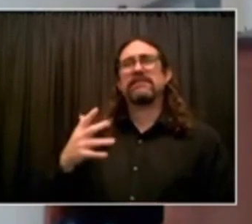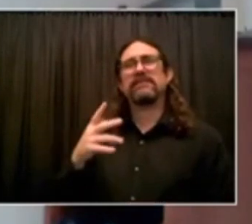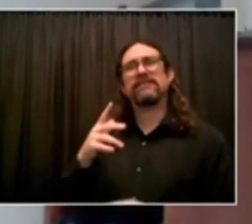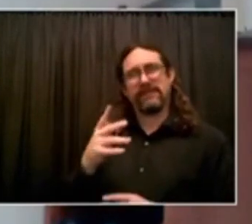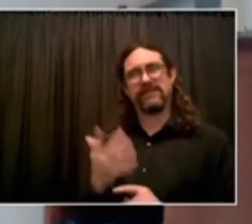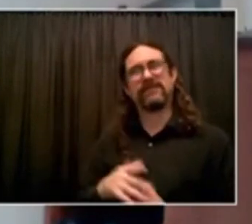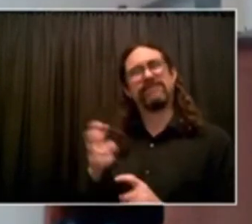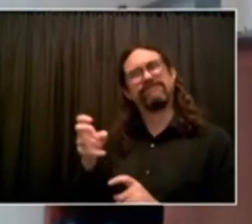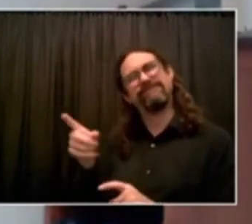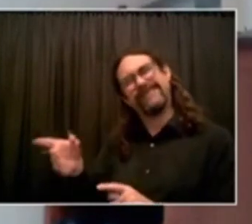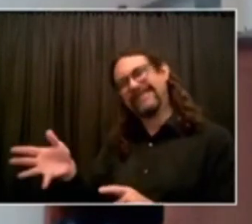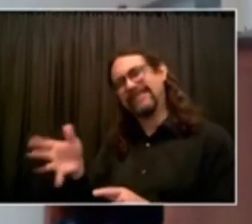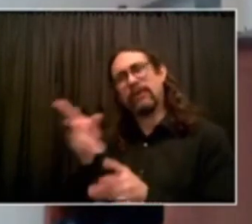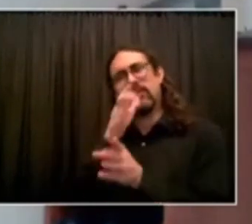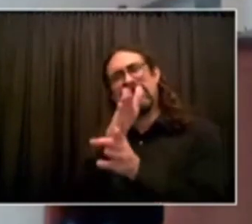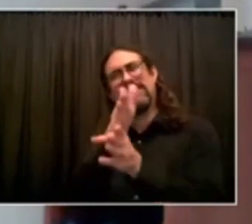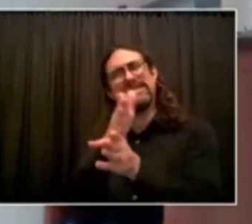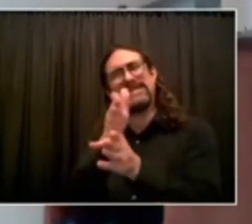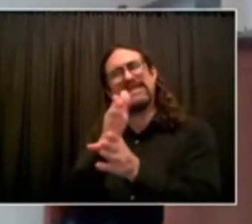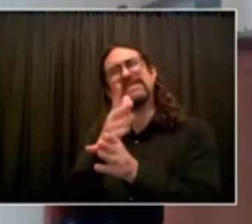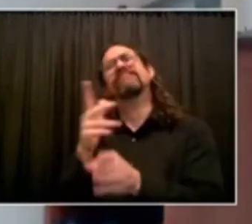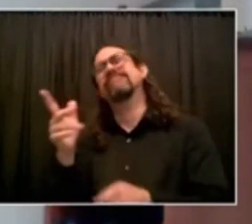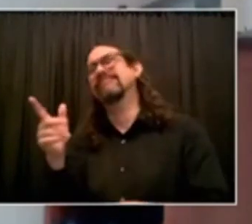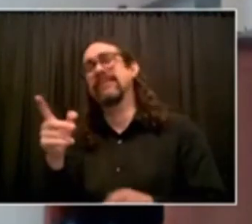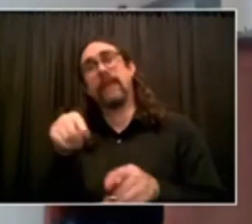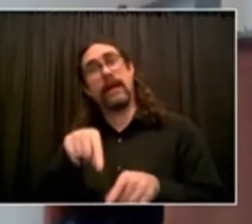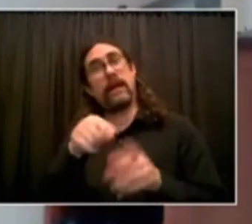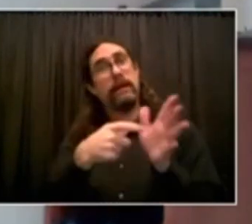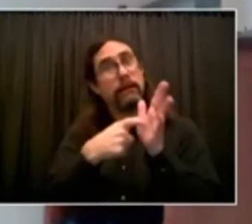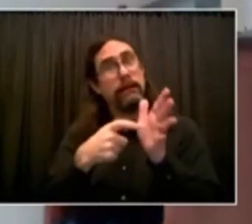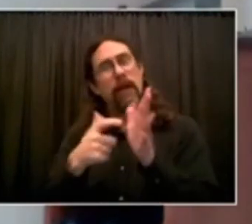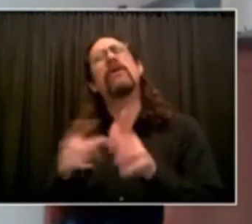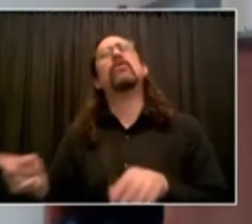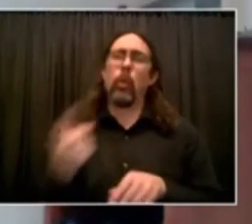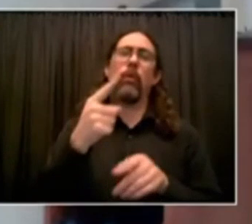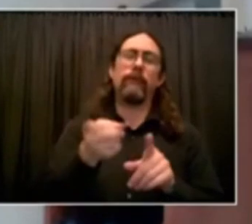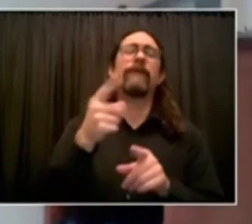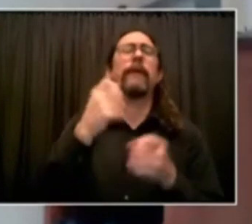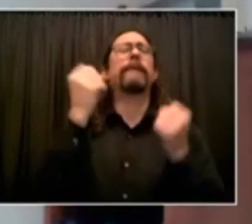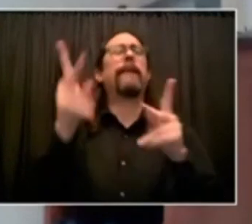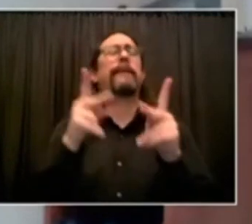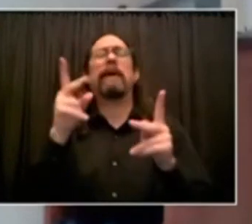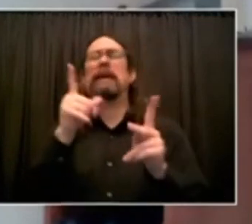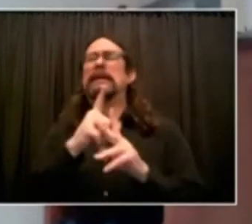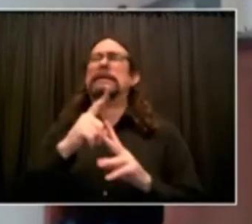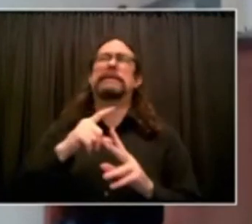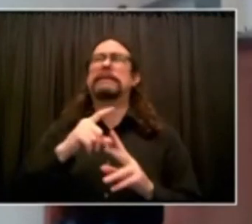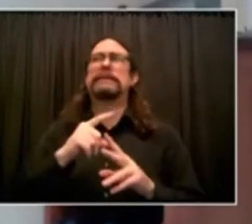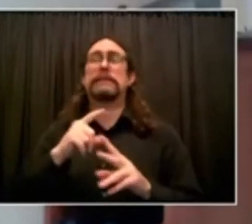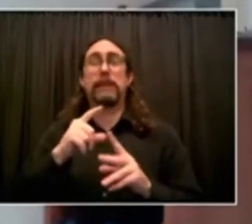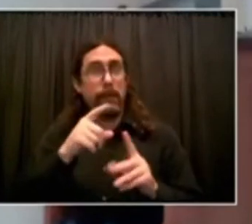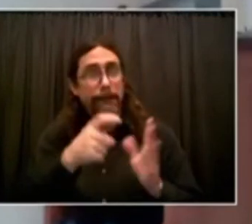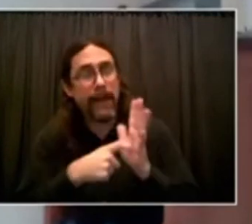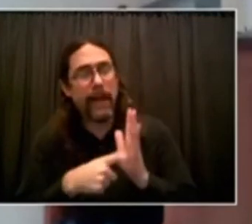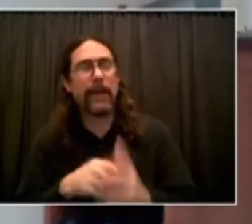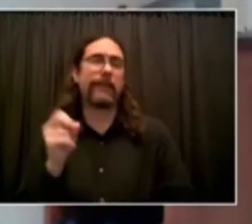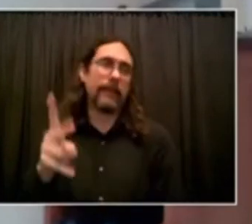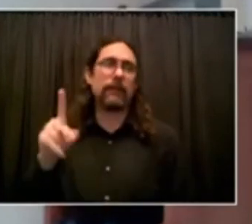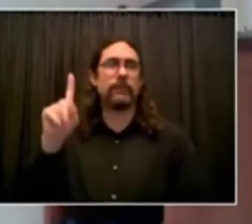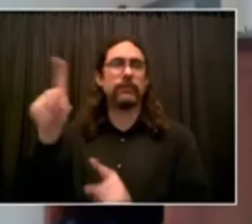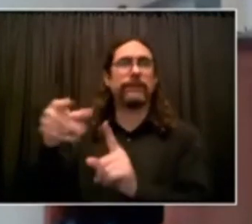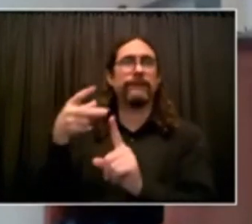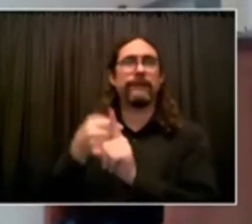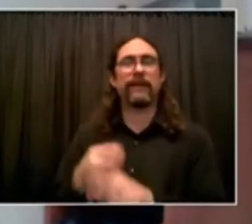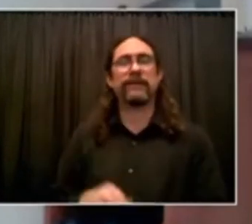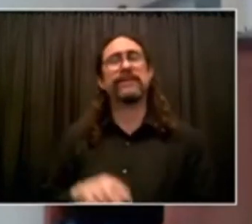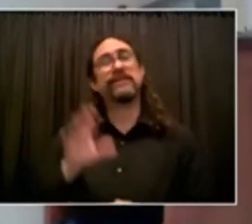They finally get the shot. So I applaud the notion that we're going to have mandates